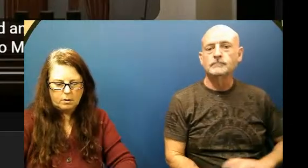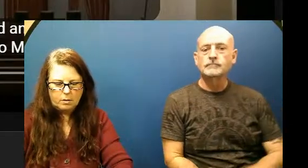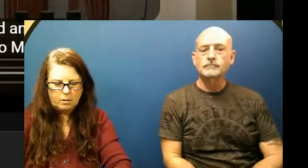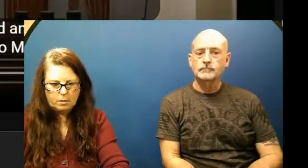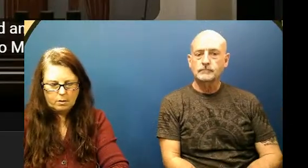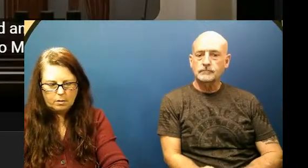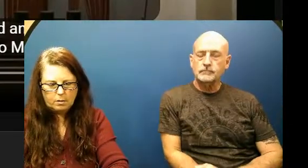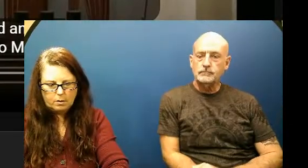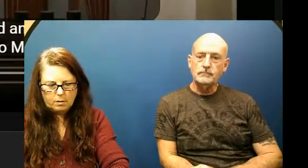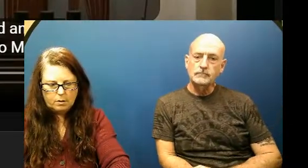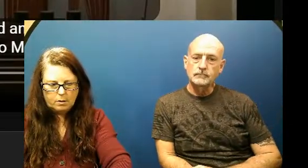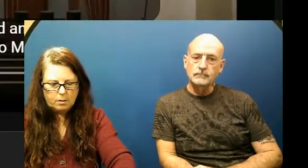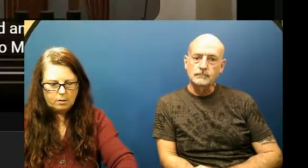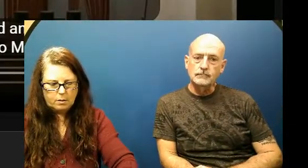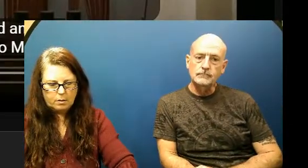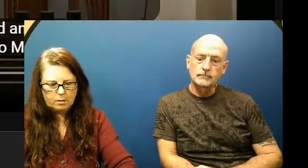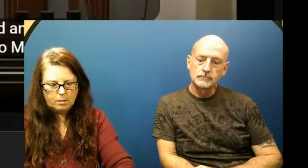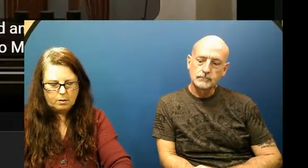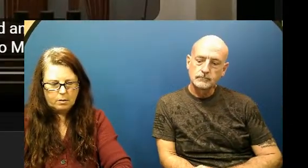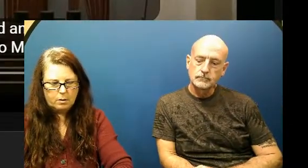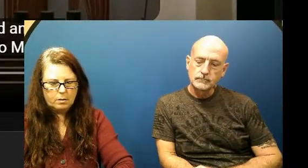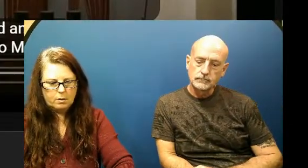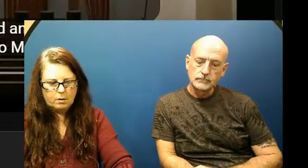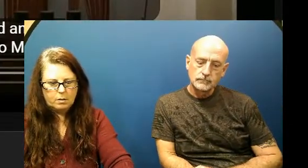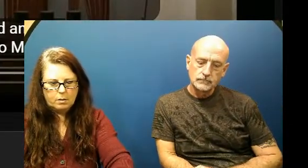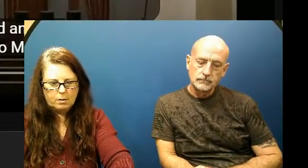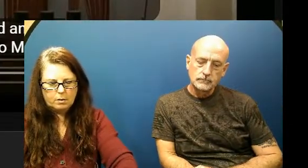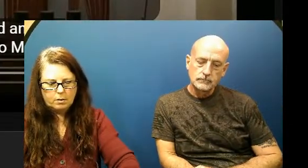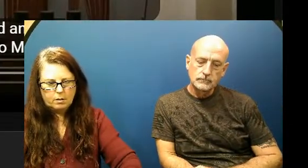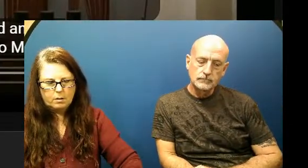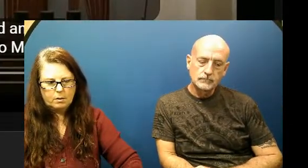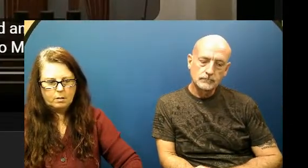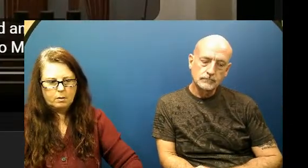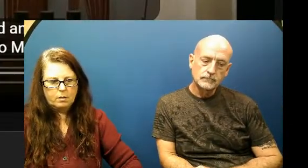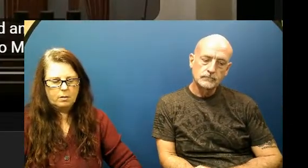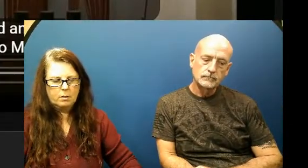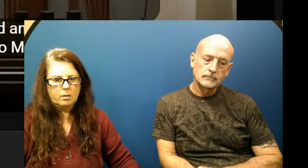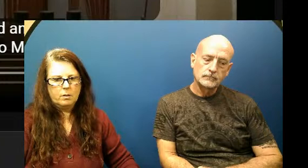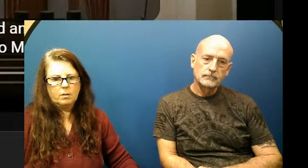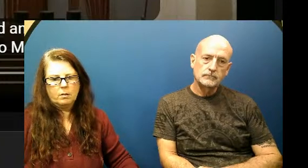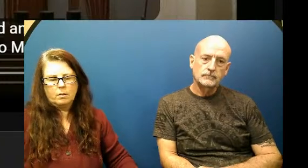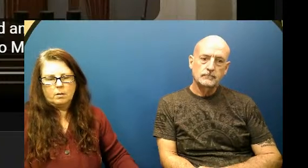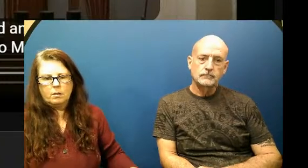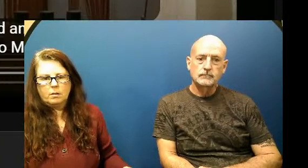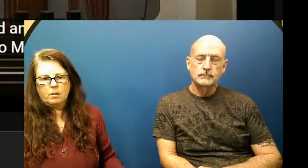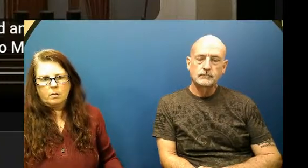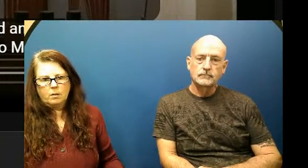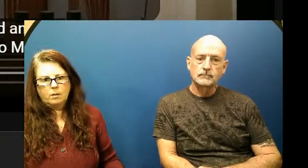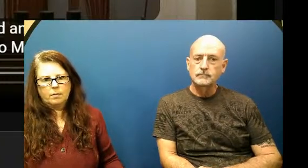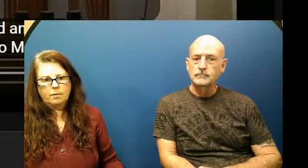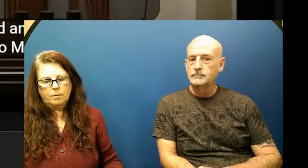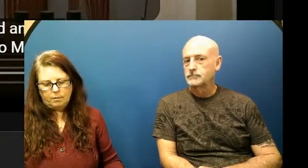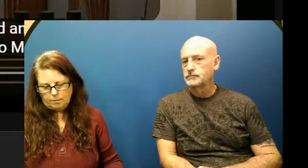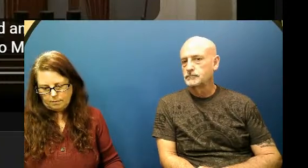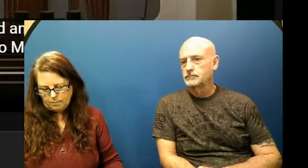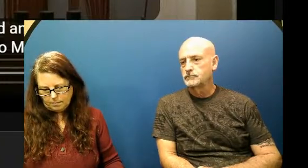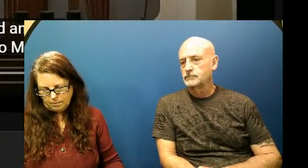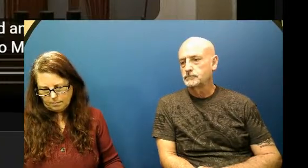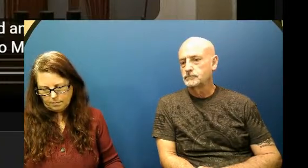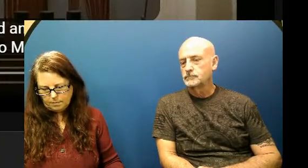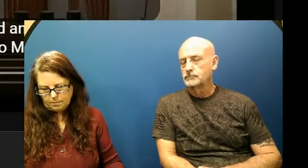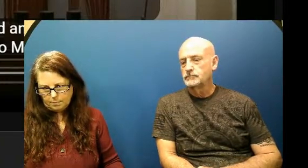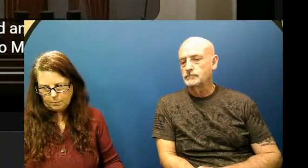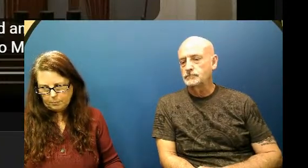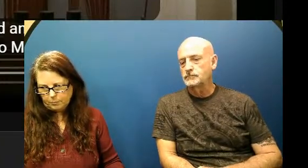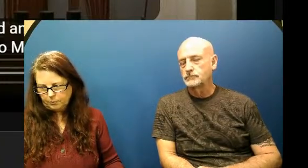it is different, Your Honor. For example, I've given the hypothetical that I've given, but there are a lot of companies in this country that have foreign